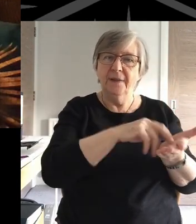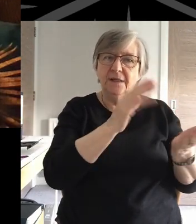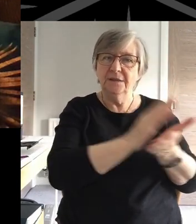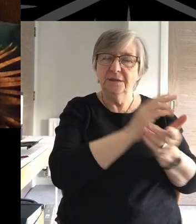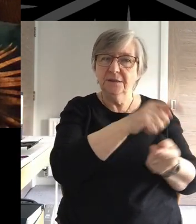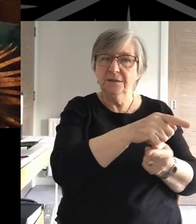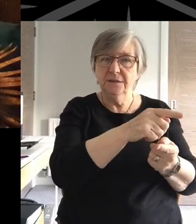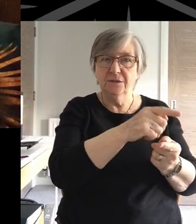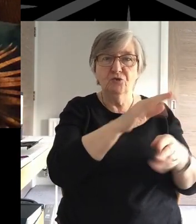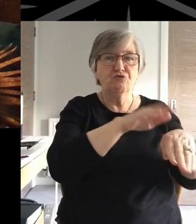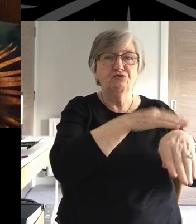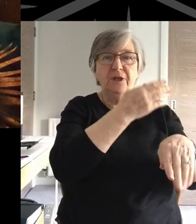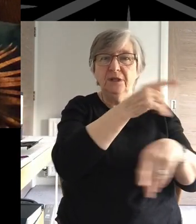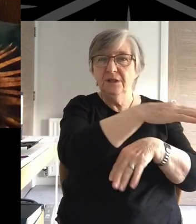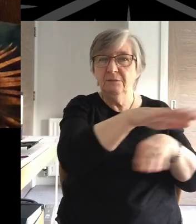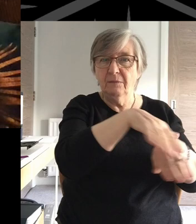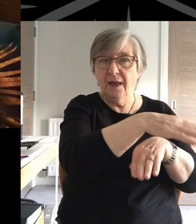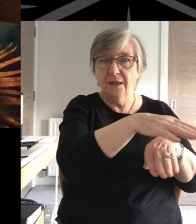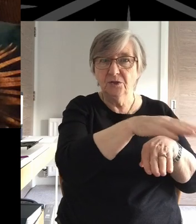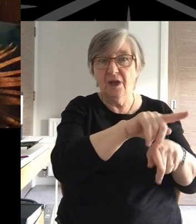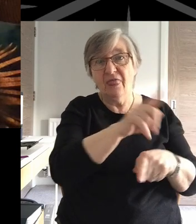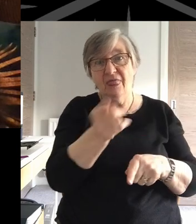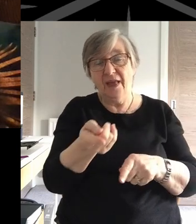then death.